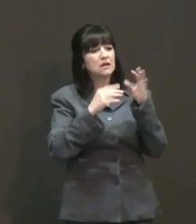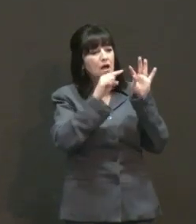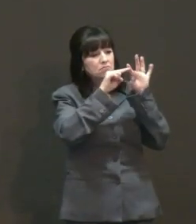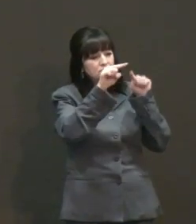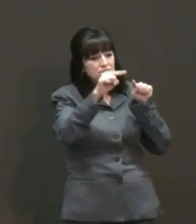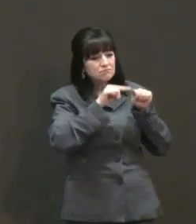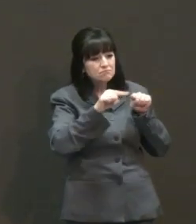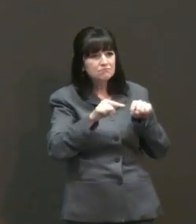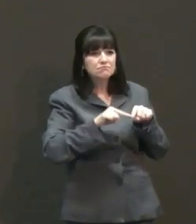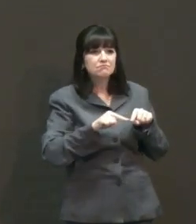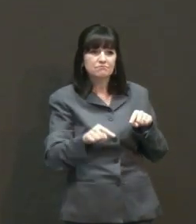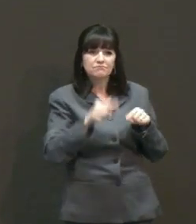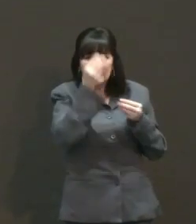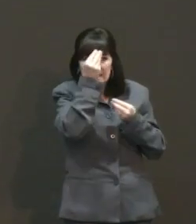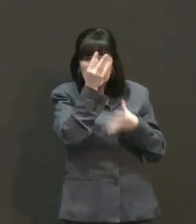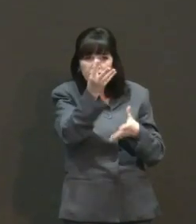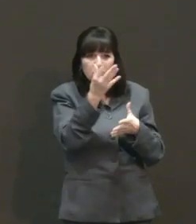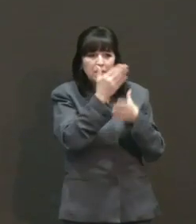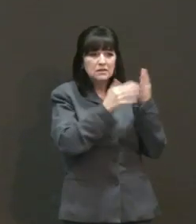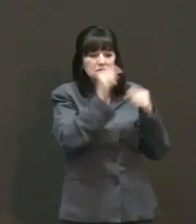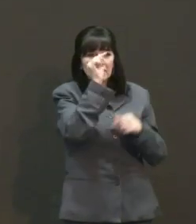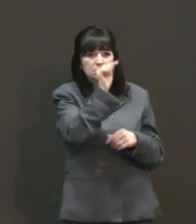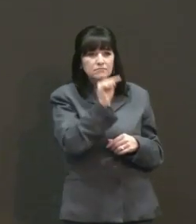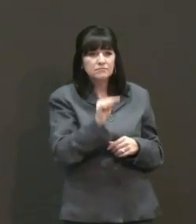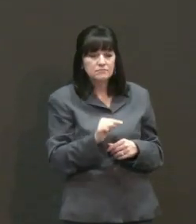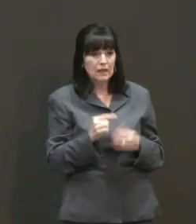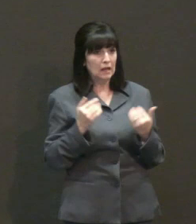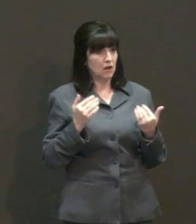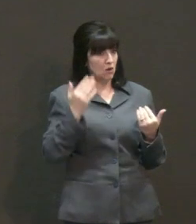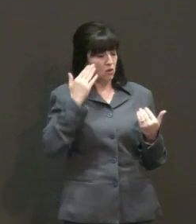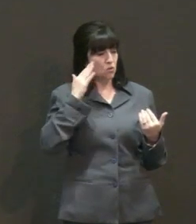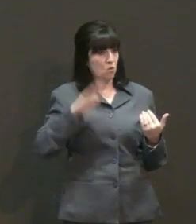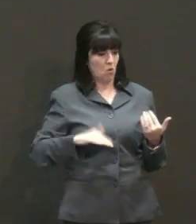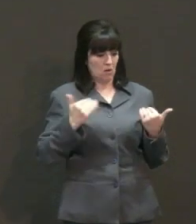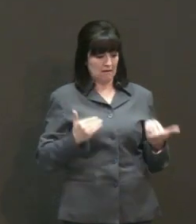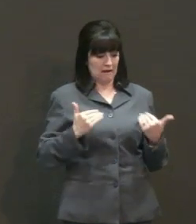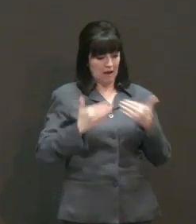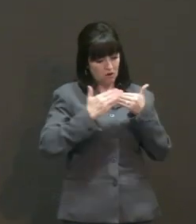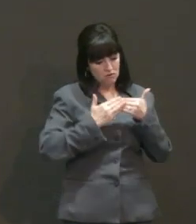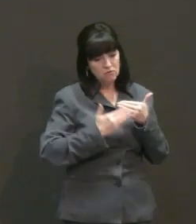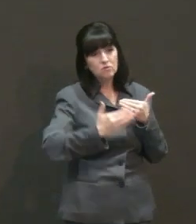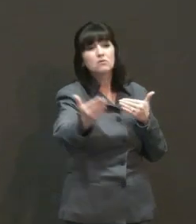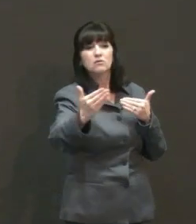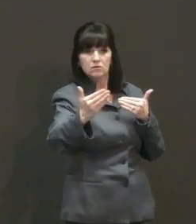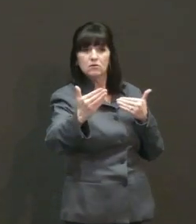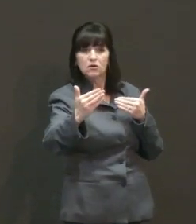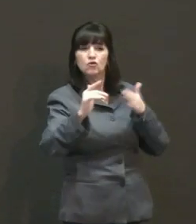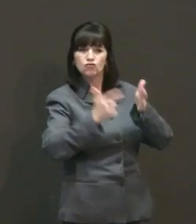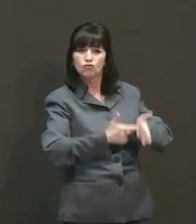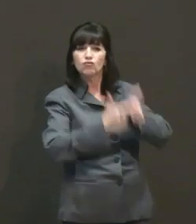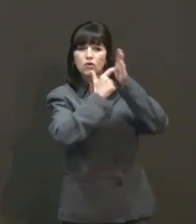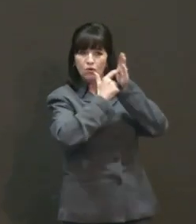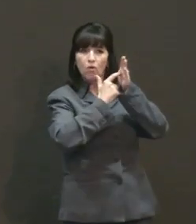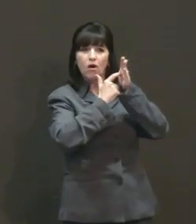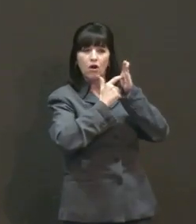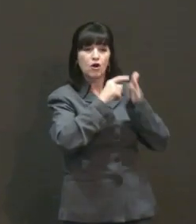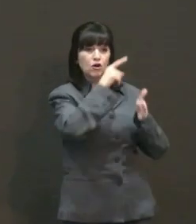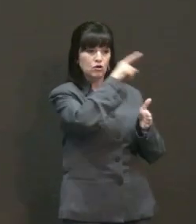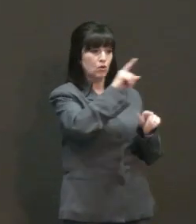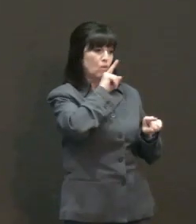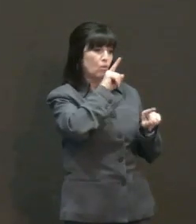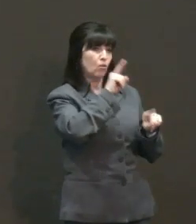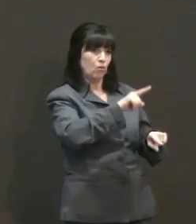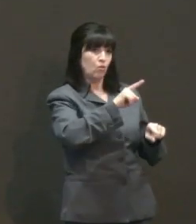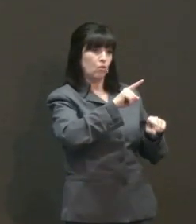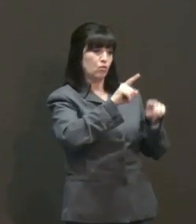this now from this point forward, it is required that that information be put in those laboratory order